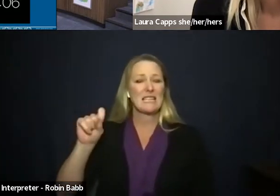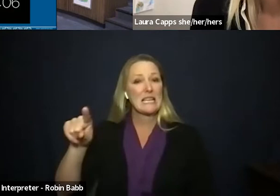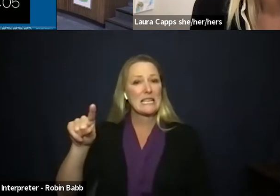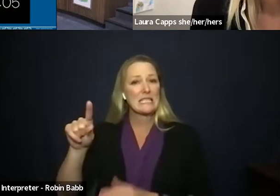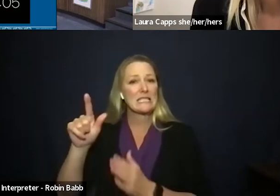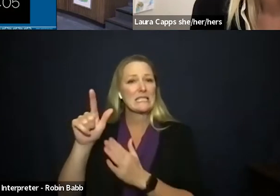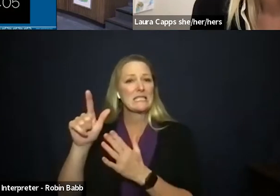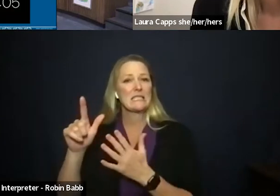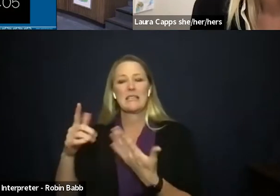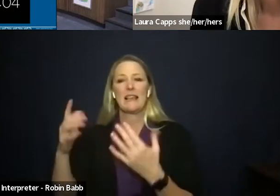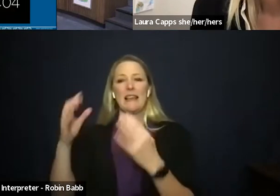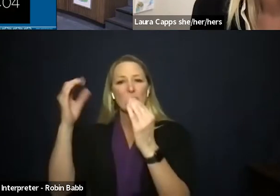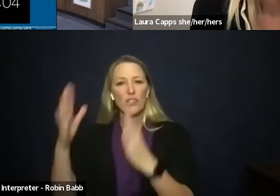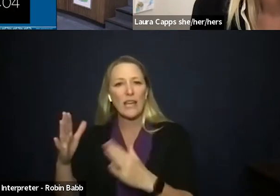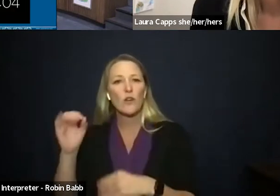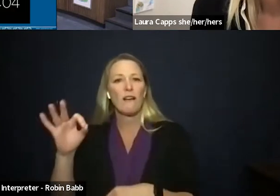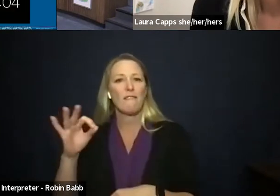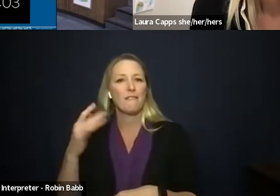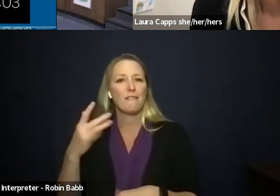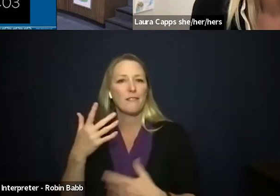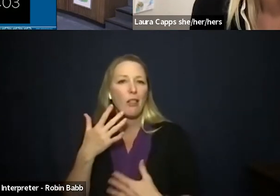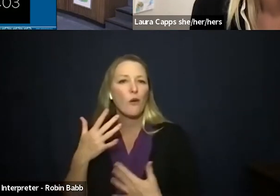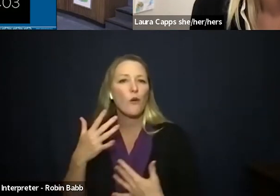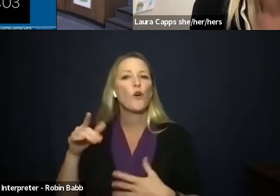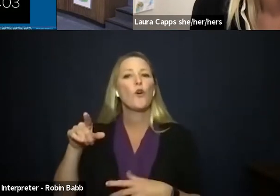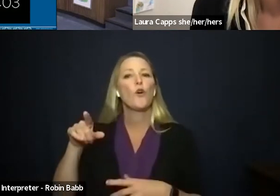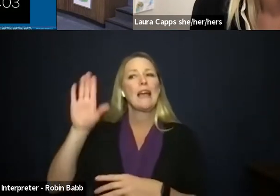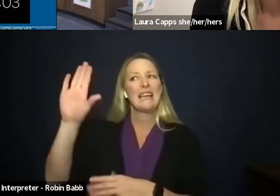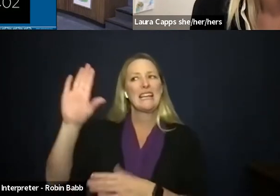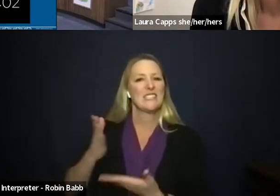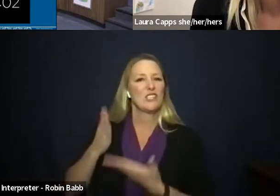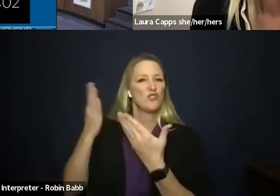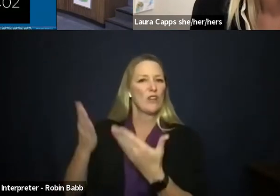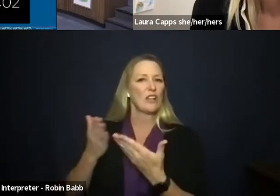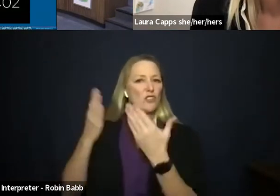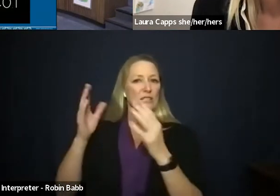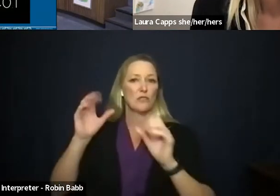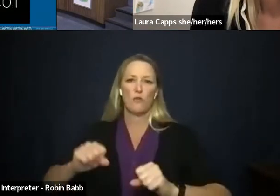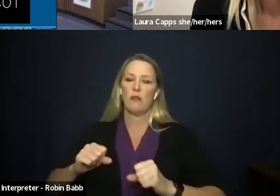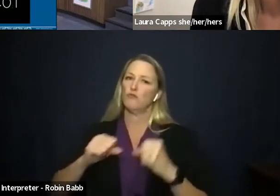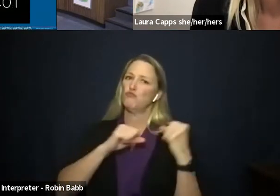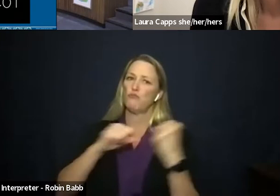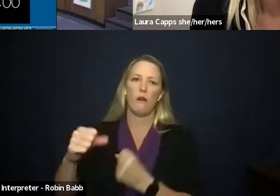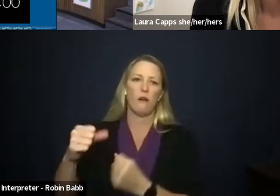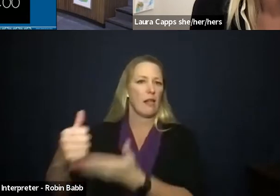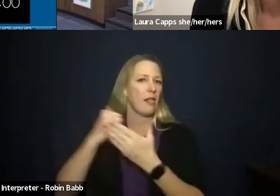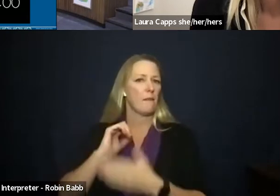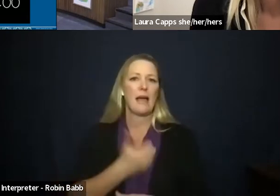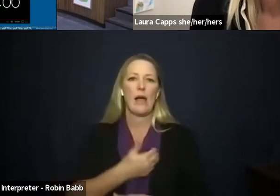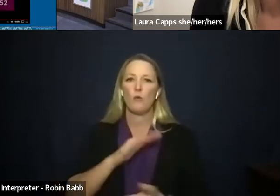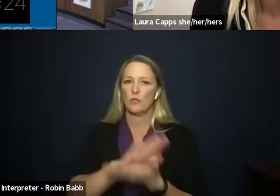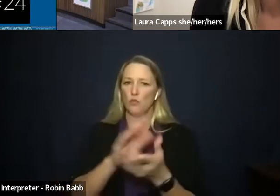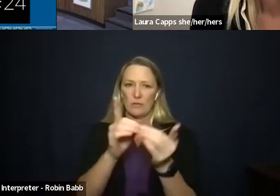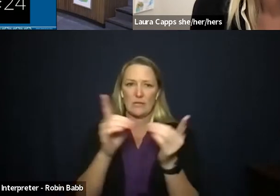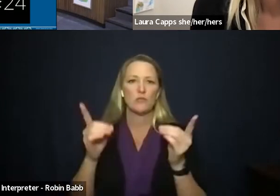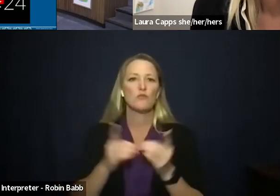all about equity and his solutions about reading or could be powerful for our district thank you so much